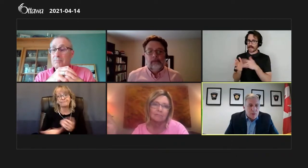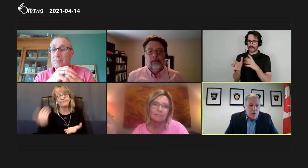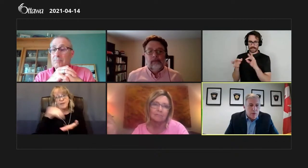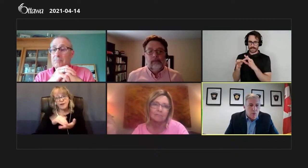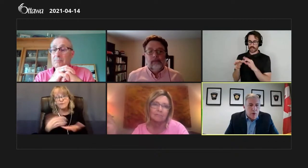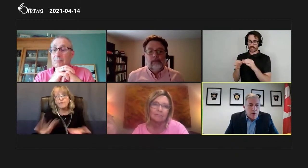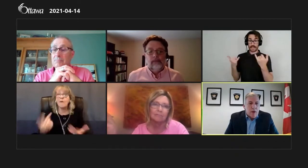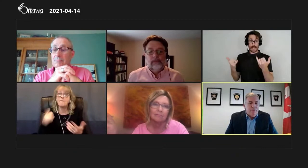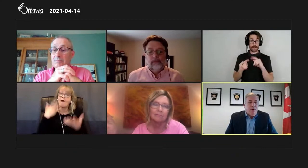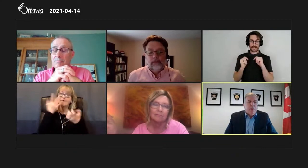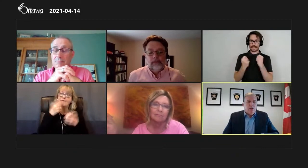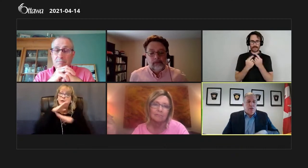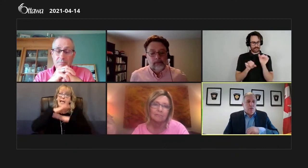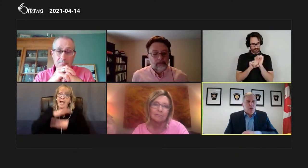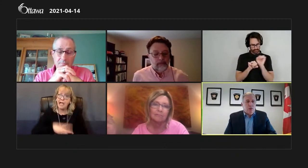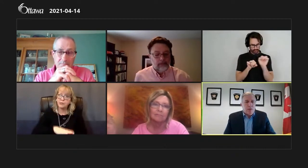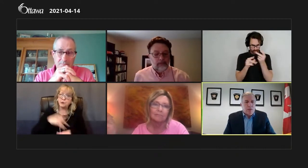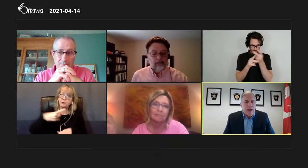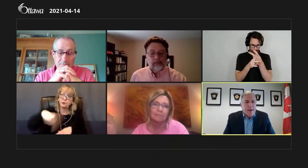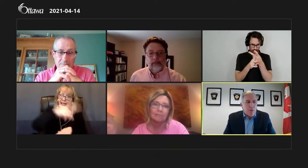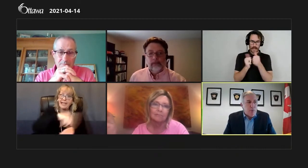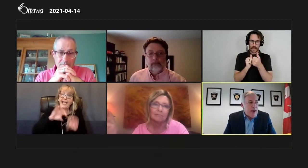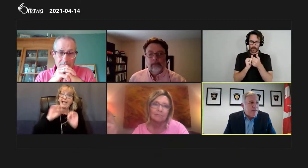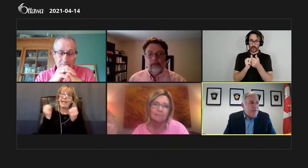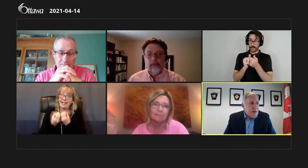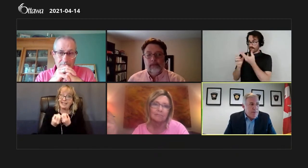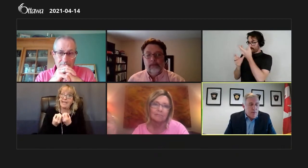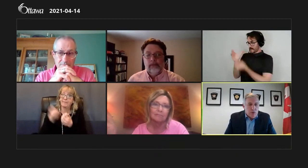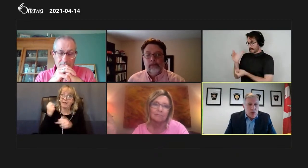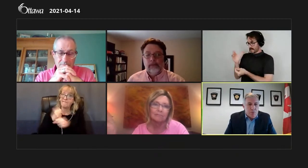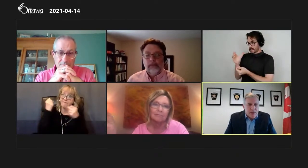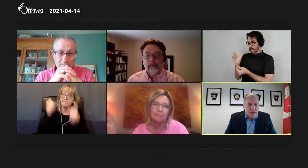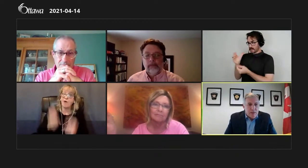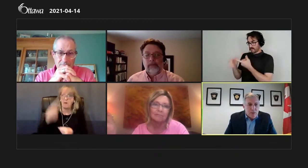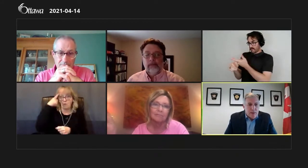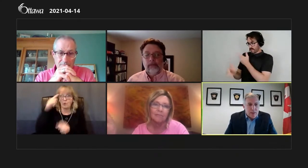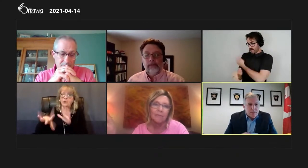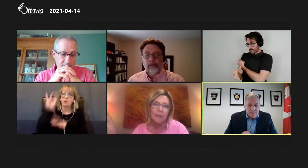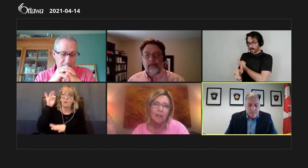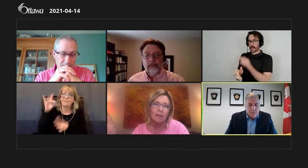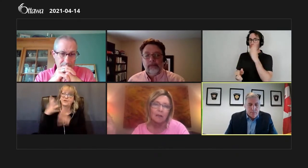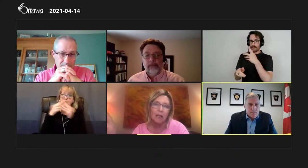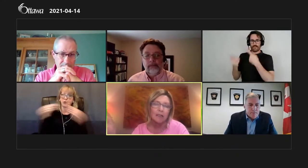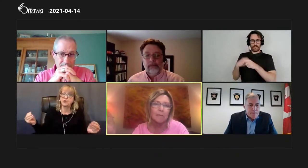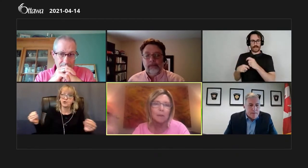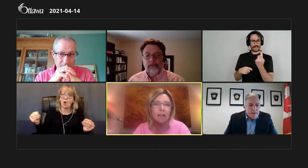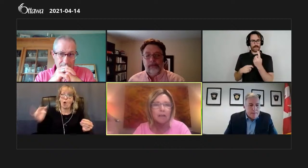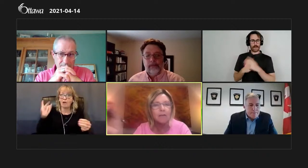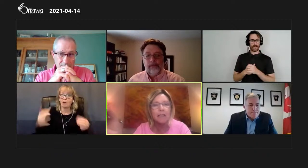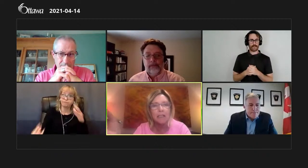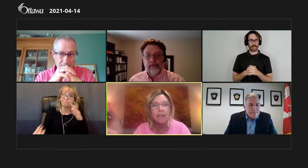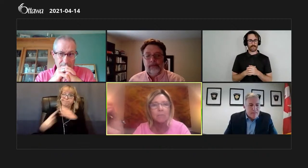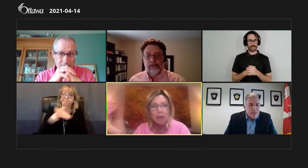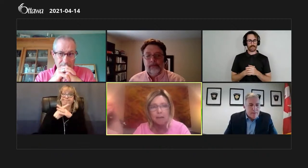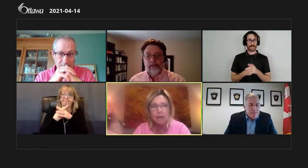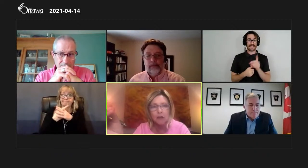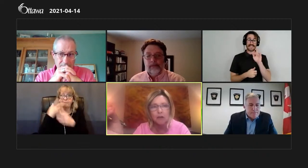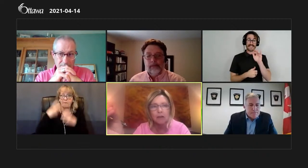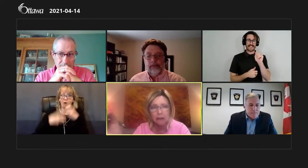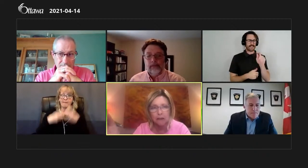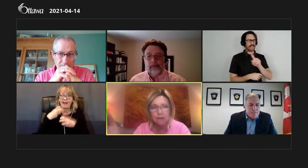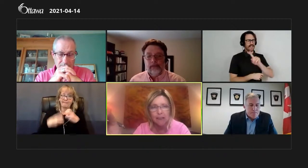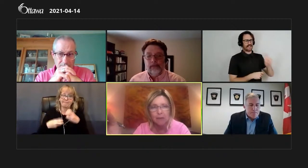is currently working on finding a solution to this gap that we have that was just presented to us. I just want to understand the